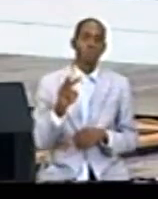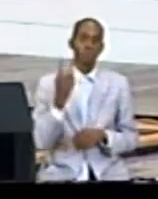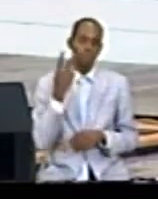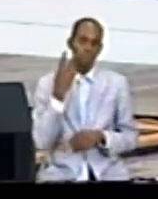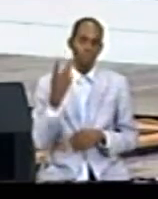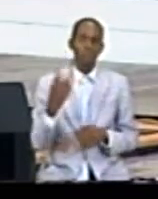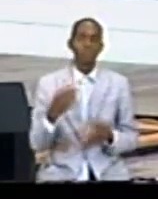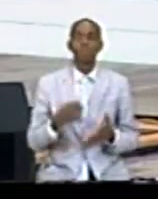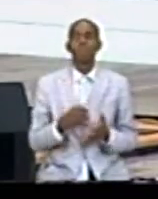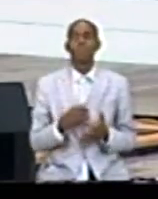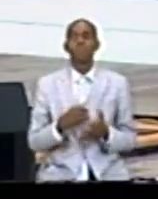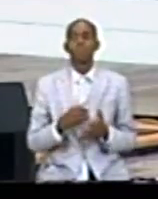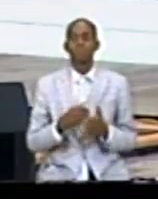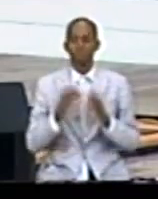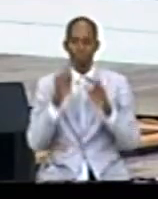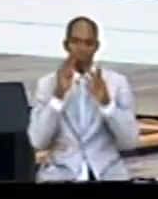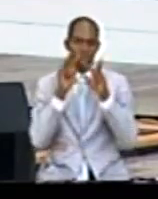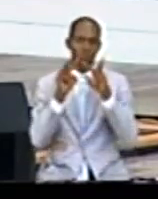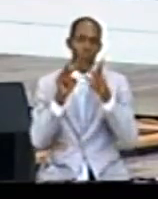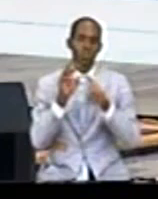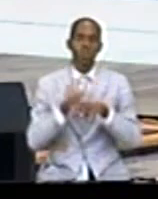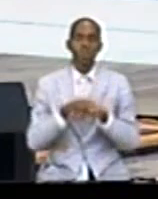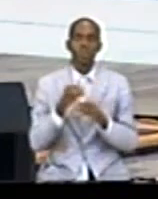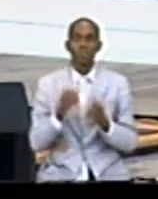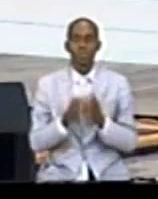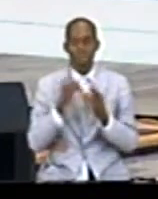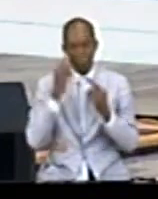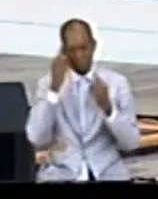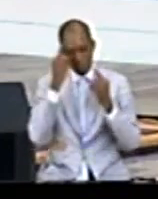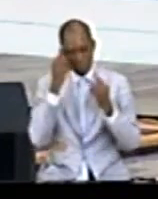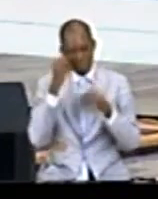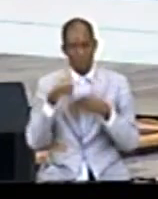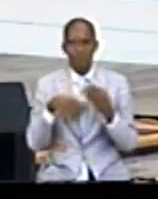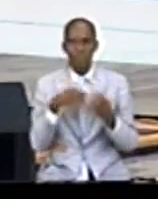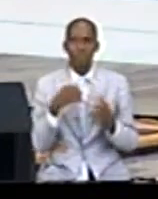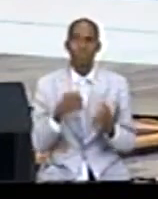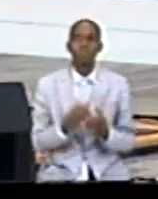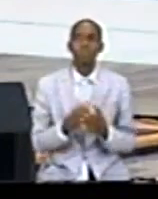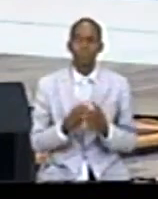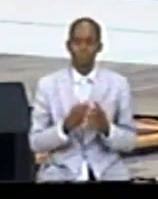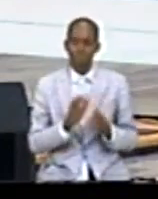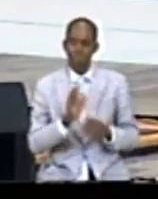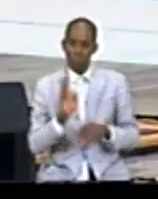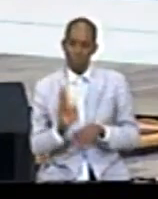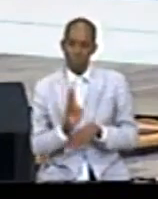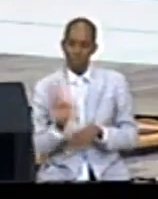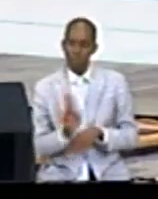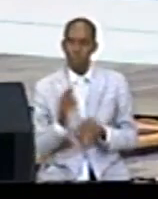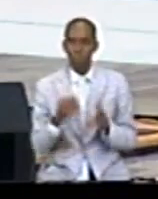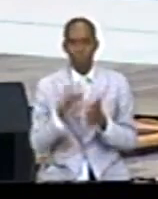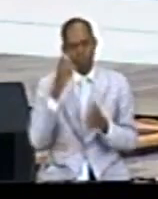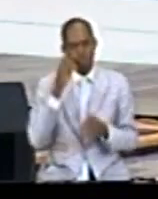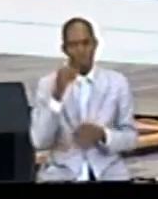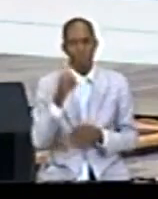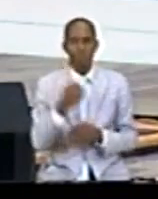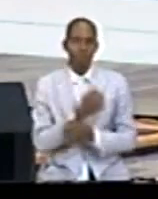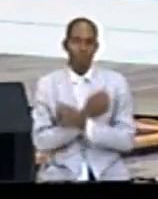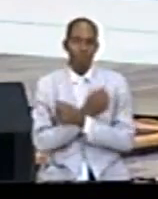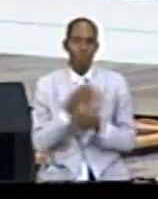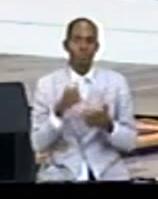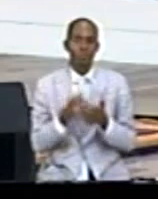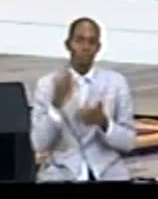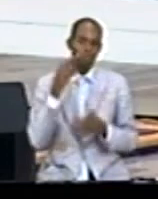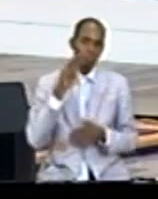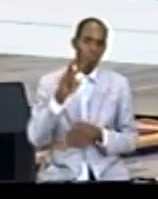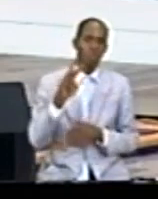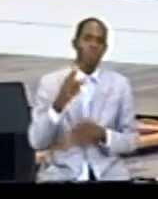it. Gaze upon it. Think about it. Appropriate it for yourself. Embrace it. Behold, what manner